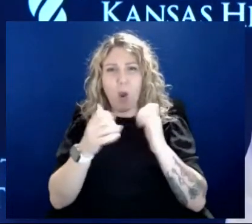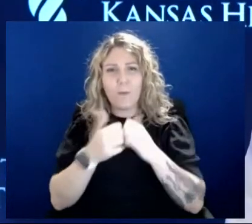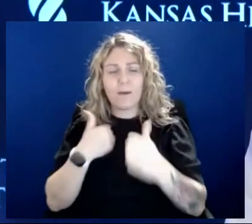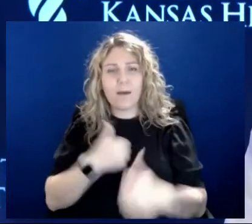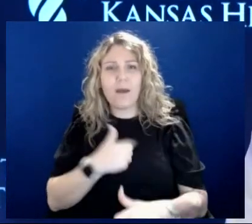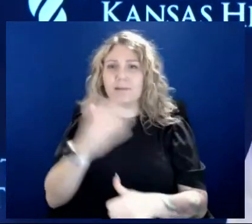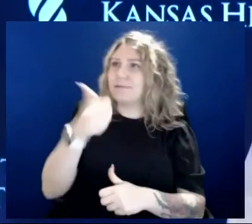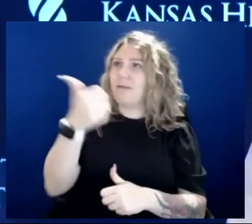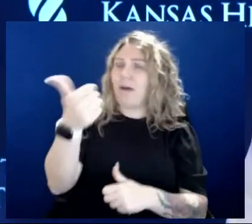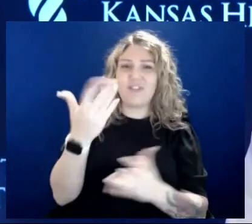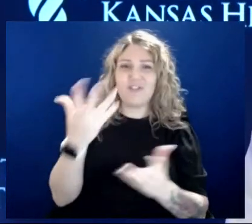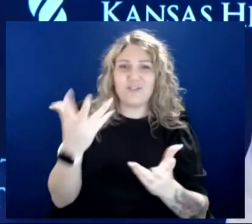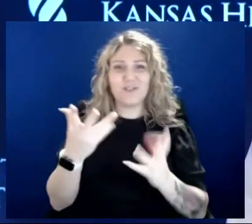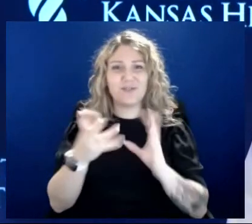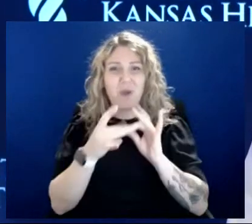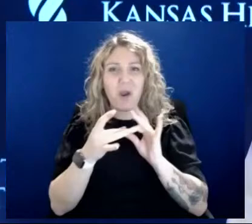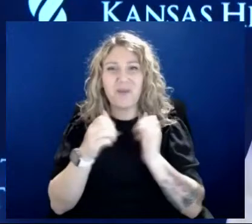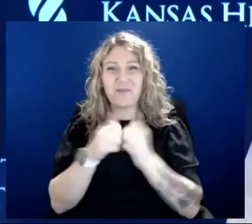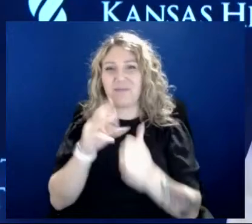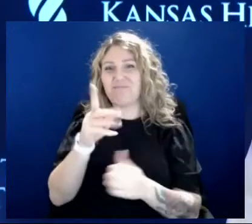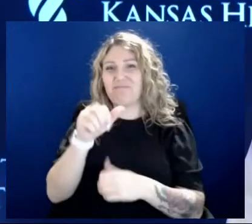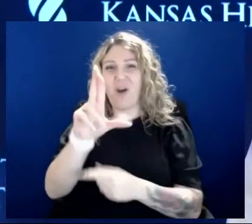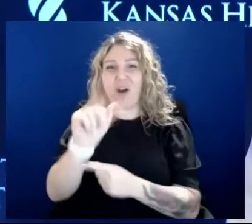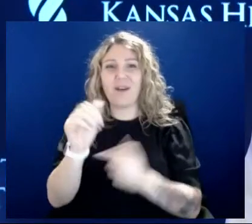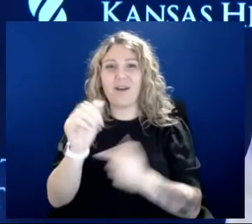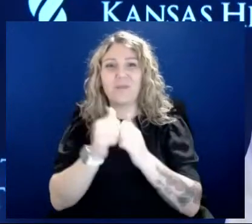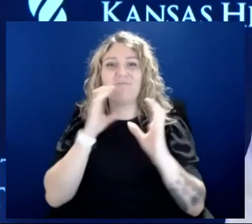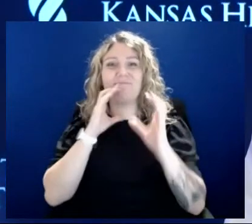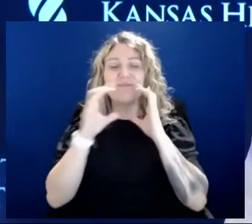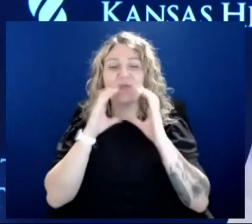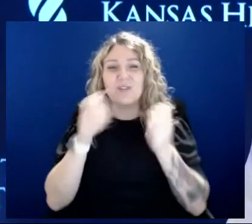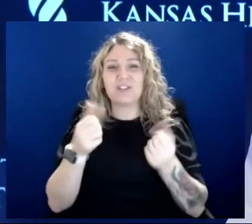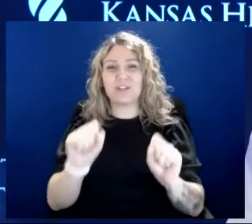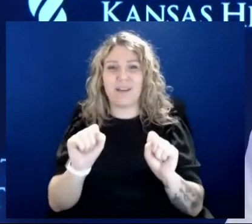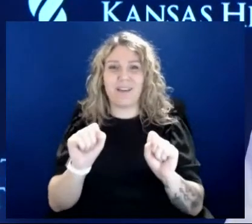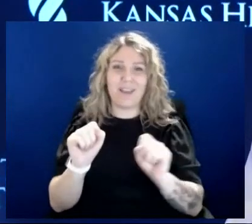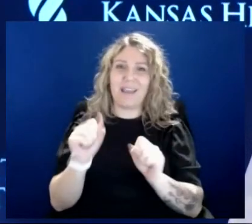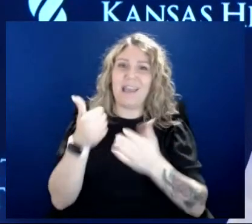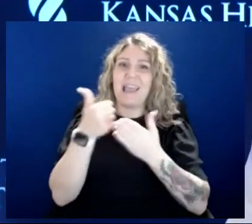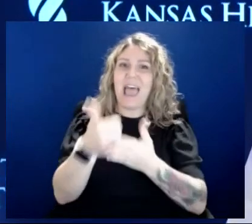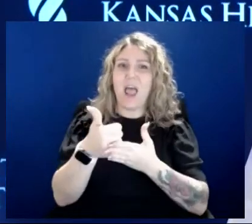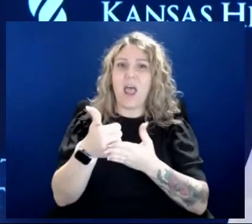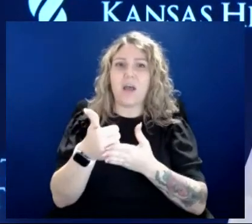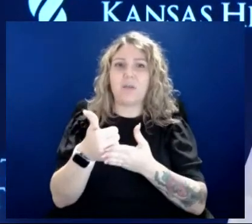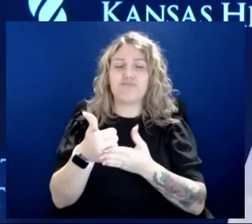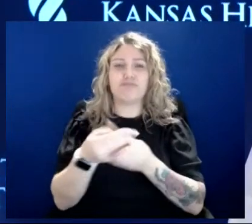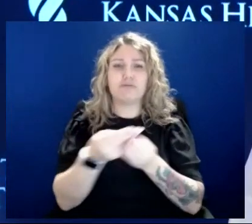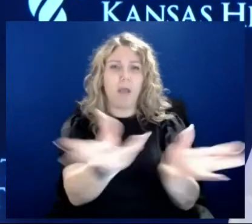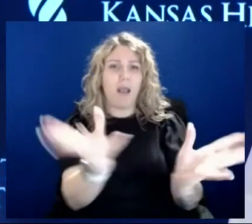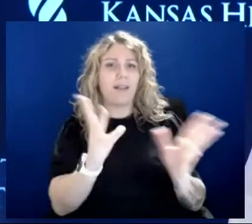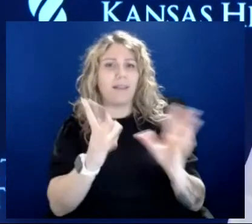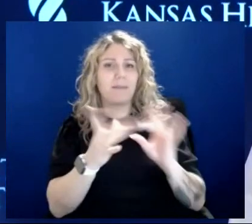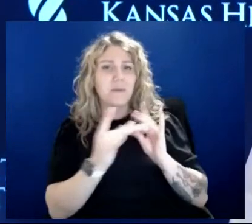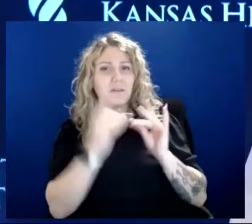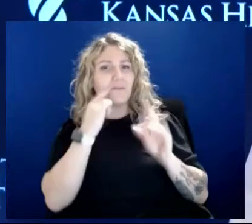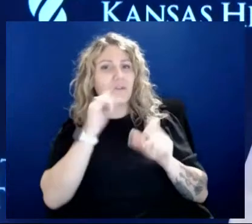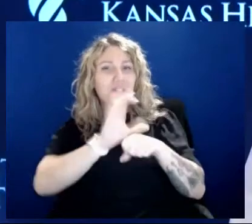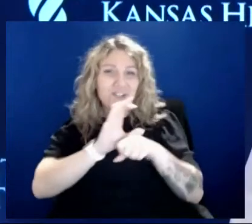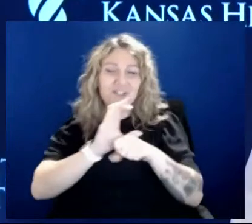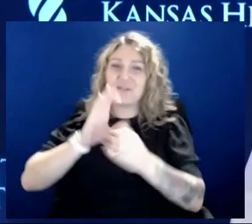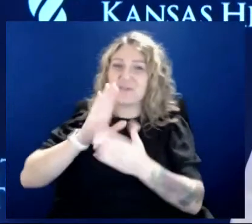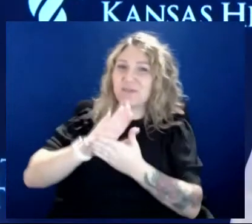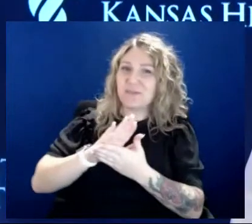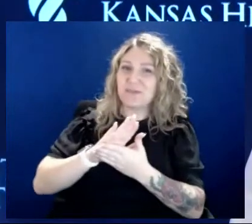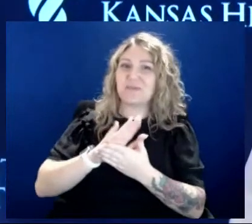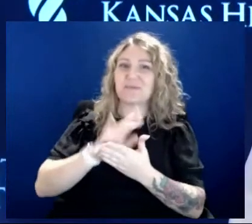partnered with Mariana on the communications efforts, and helped to take that message back to their churches, to their schools, et cetera. It just makes you